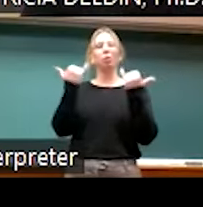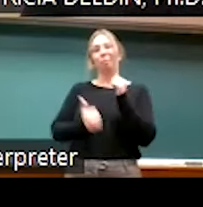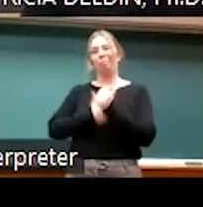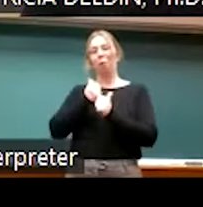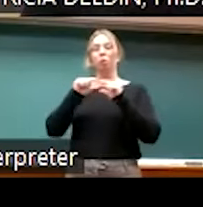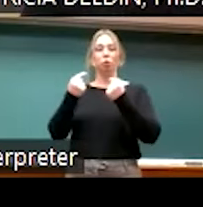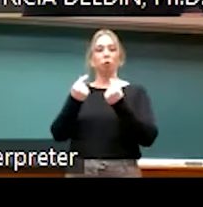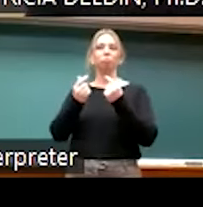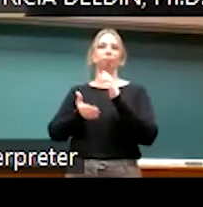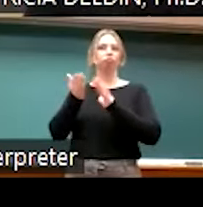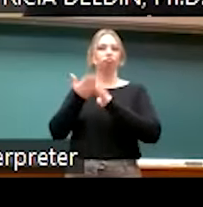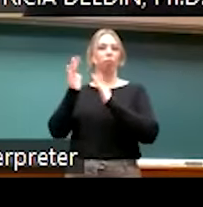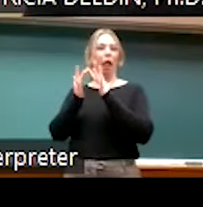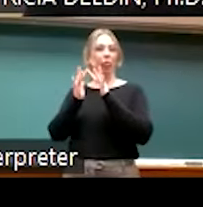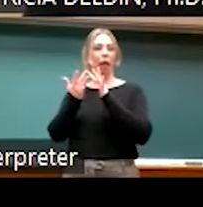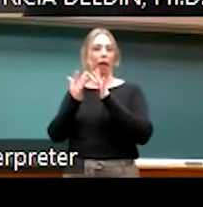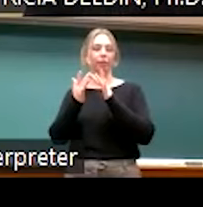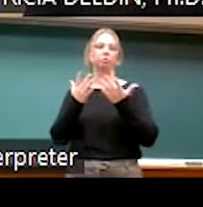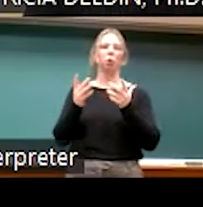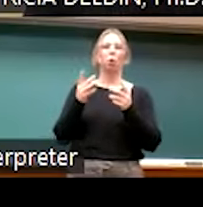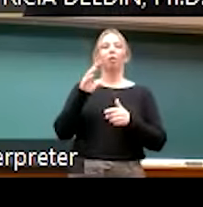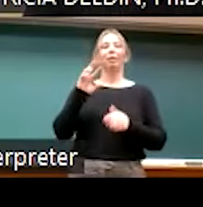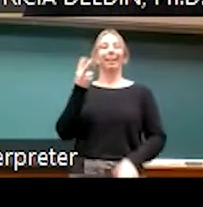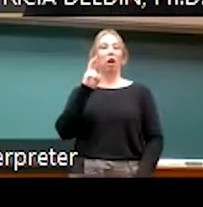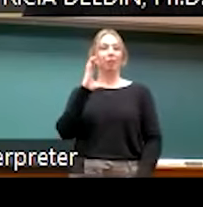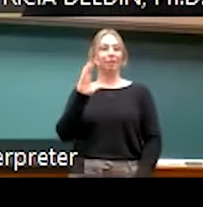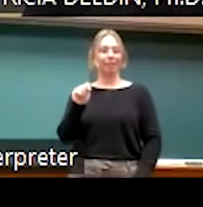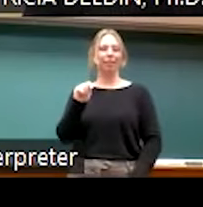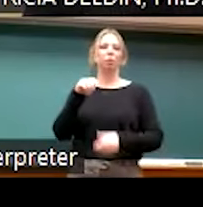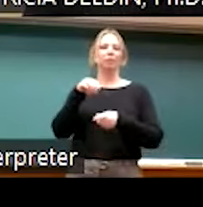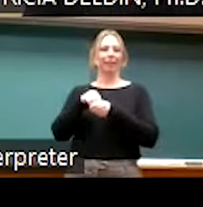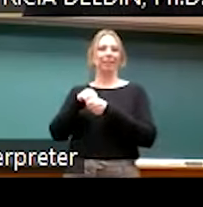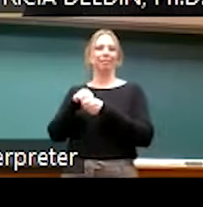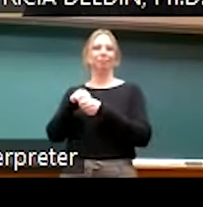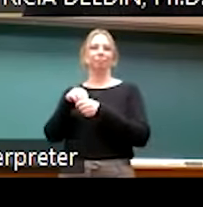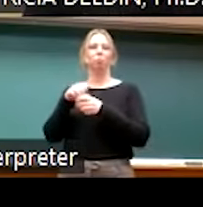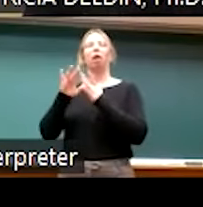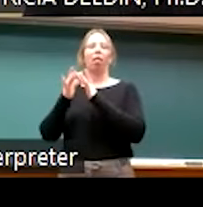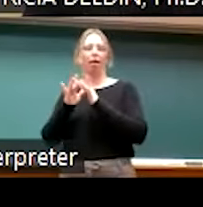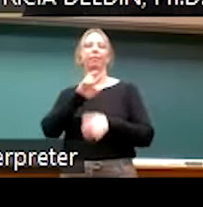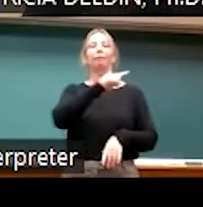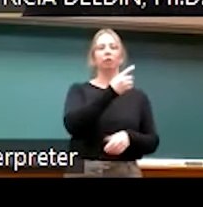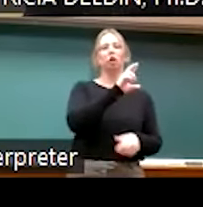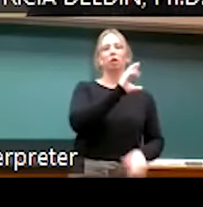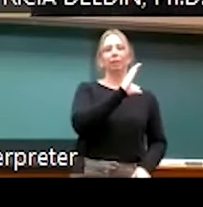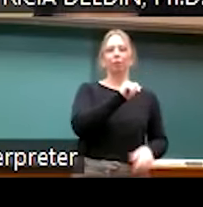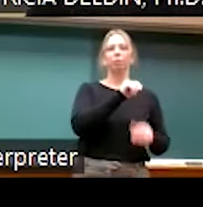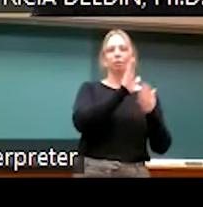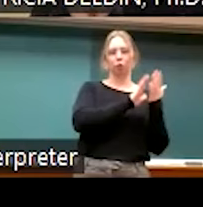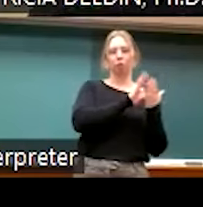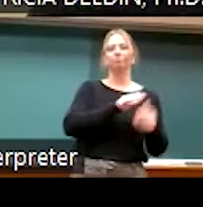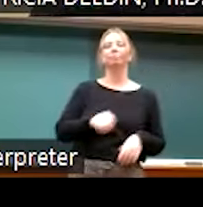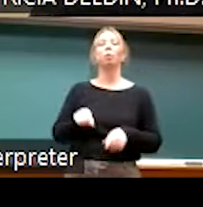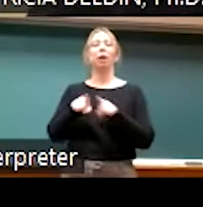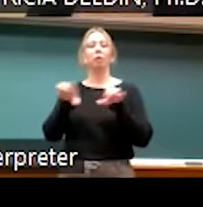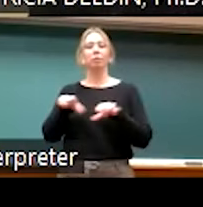study was done online, whereas the first RCT was done in person. We included a 1 month follow-up and also a 6 month follow-up. And we just finished